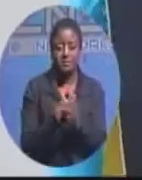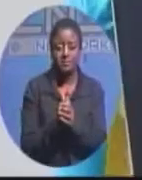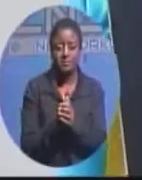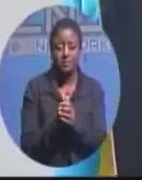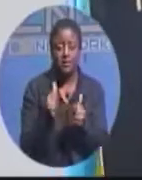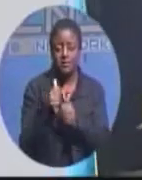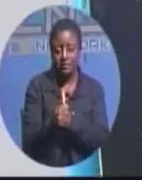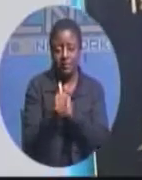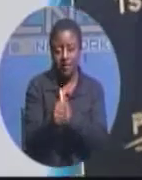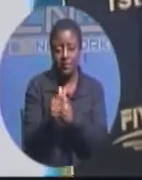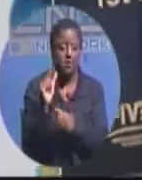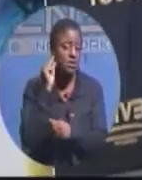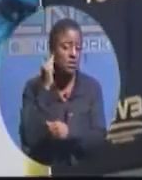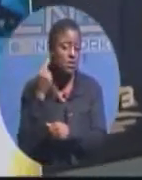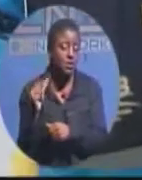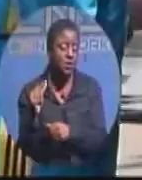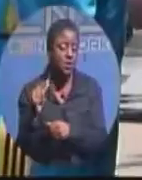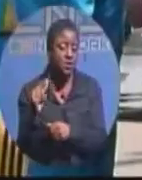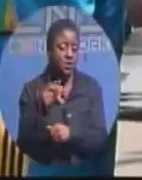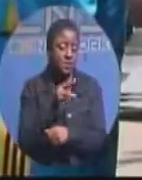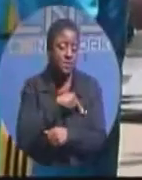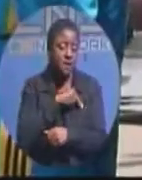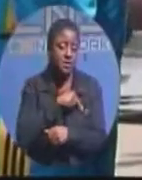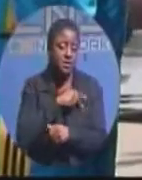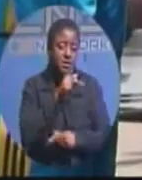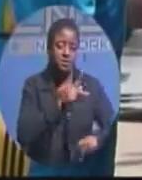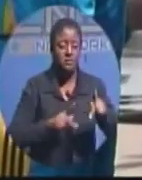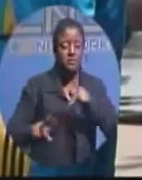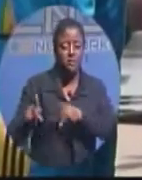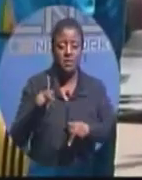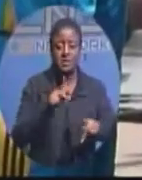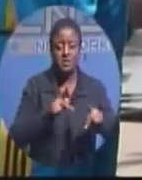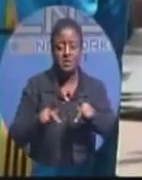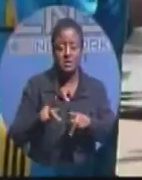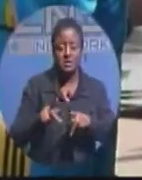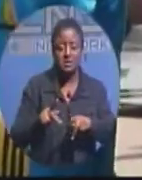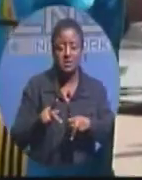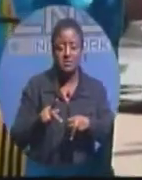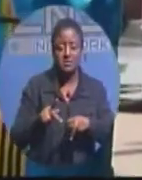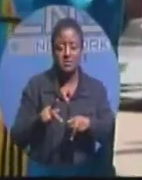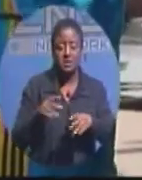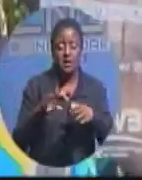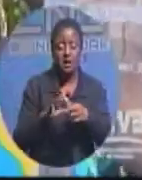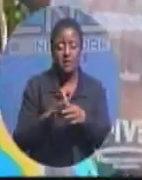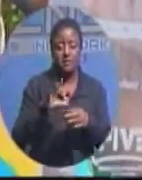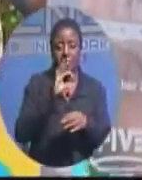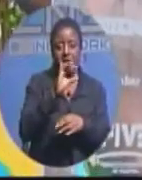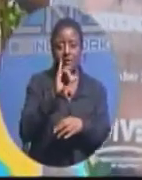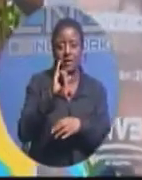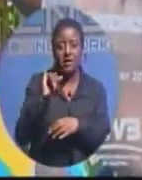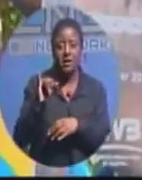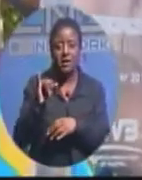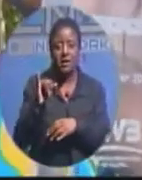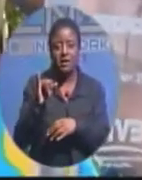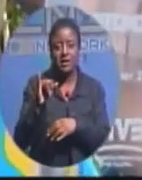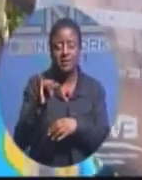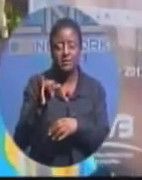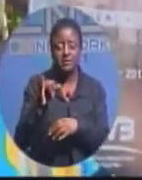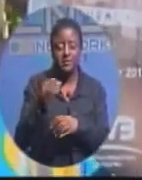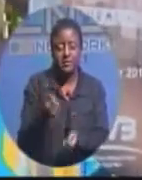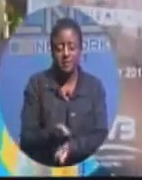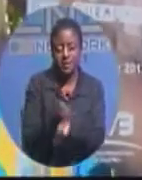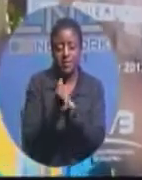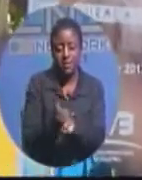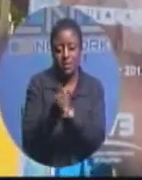Well, following a gold medal performance at the first round of FIVB World Qualifiers in Curaçao, our men's national volleyball team returning home